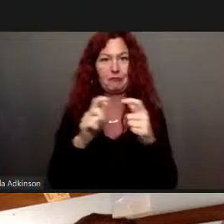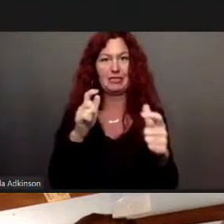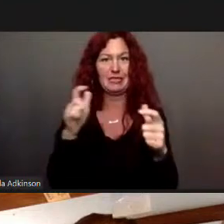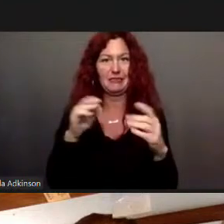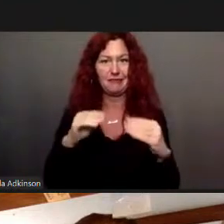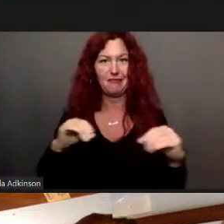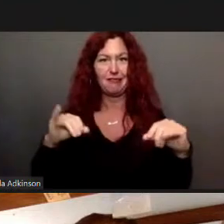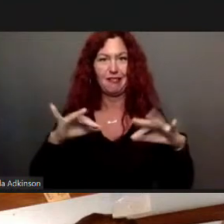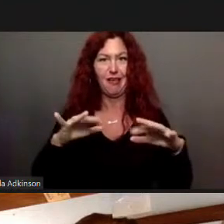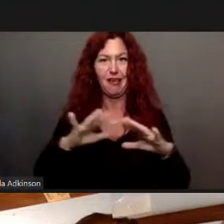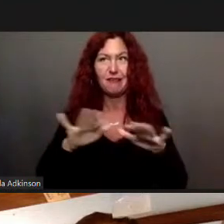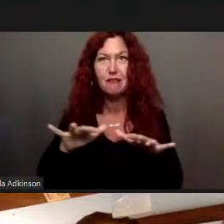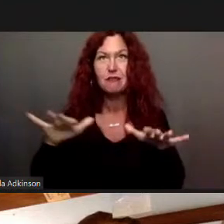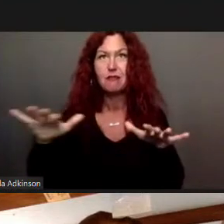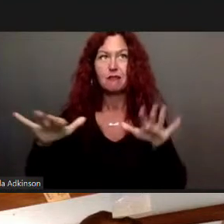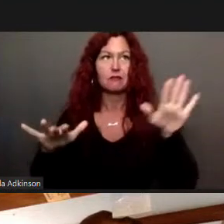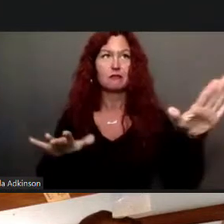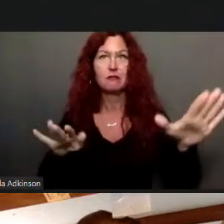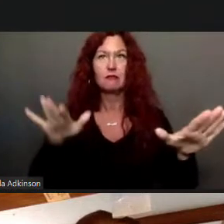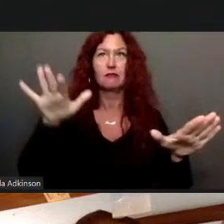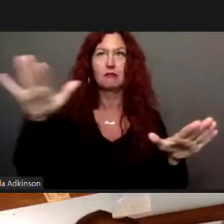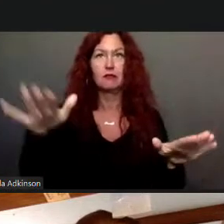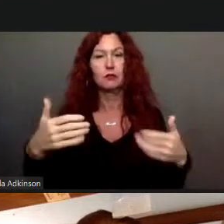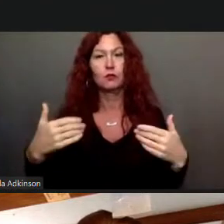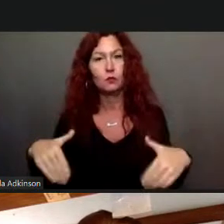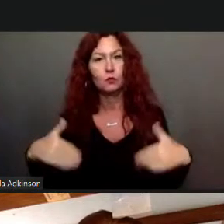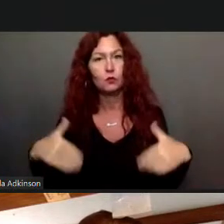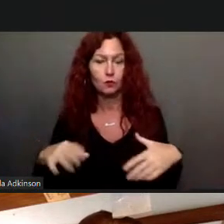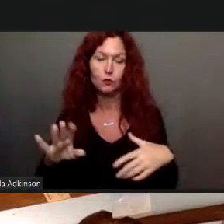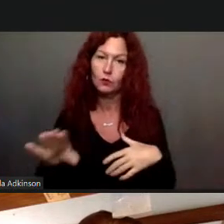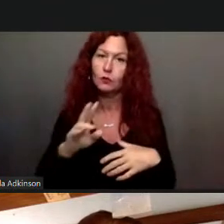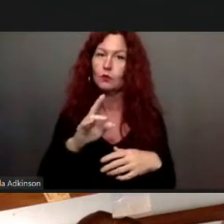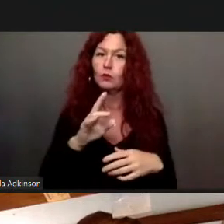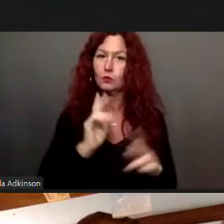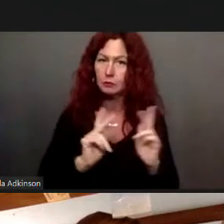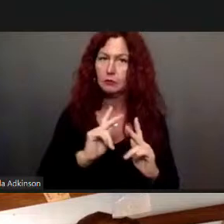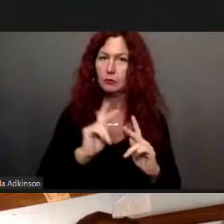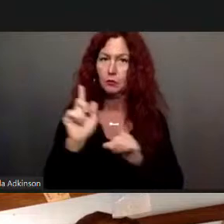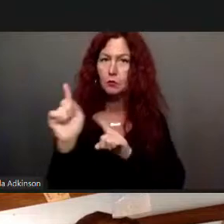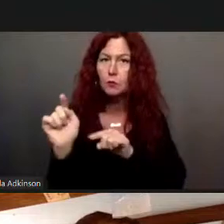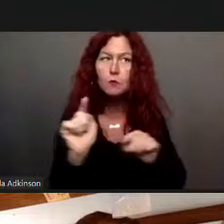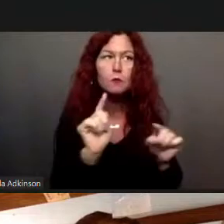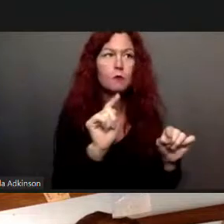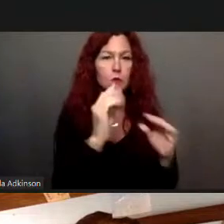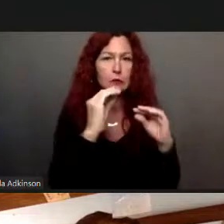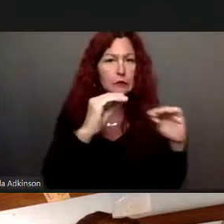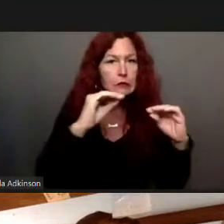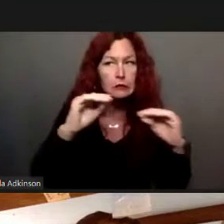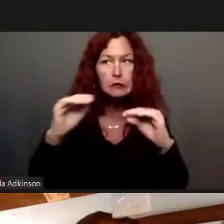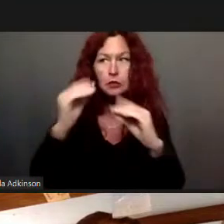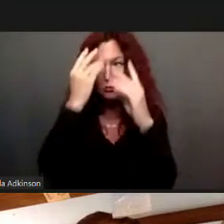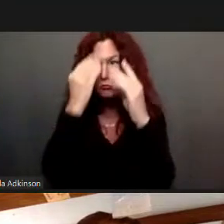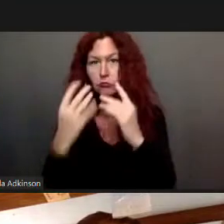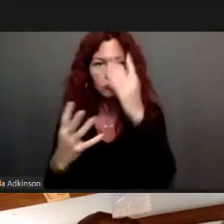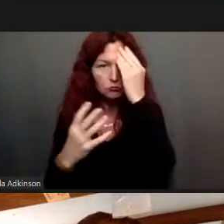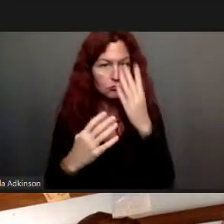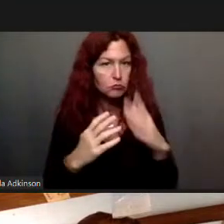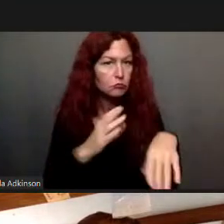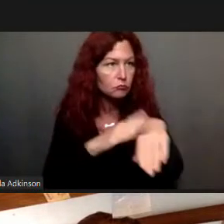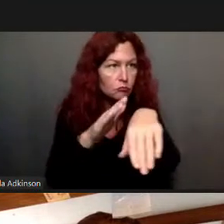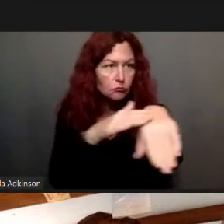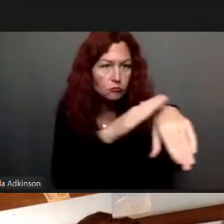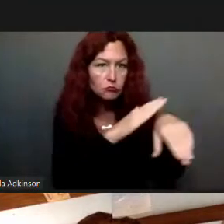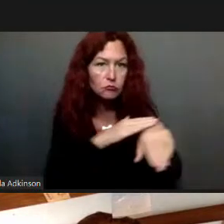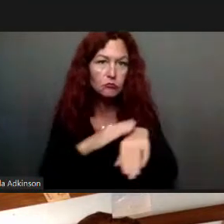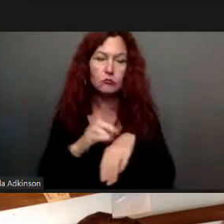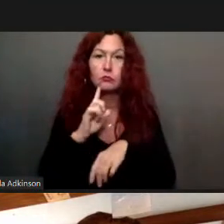zip codes, but we can also get information that kind of zeroes in exactly where that is and start working in those areas to educate the